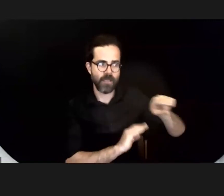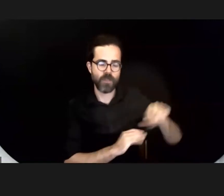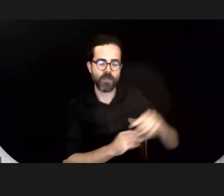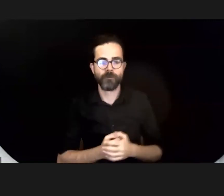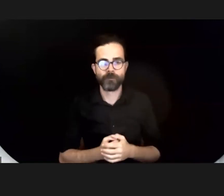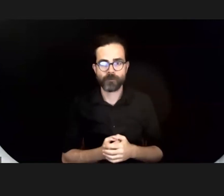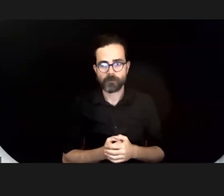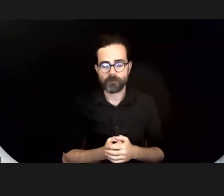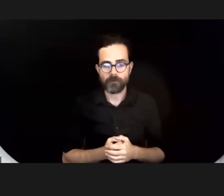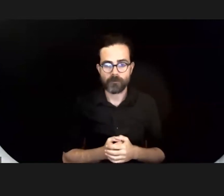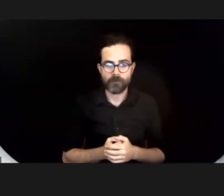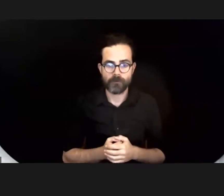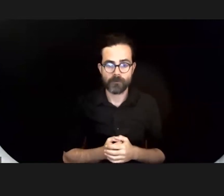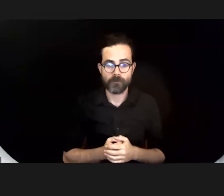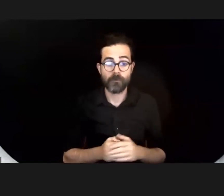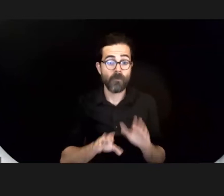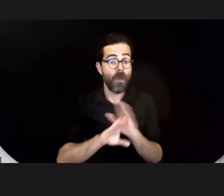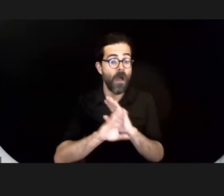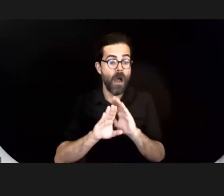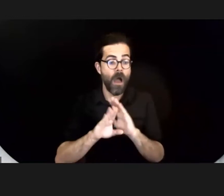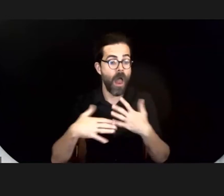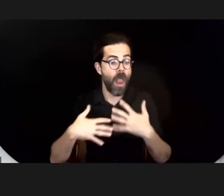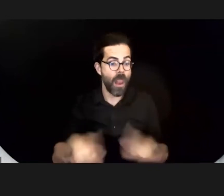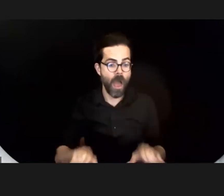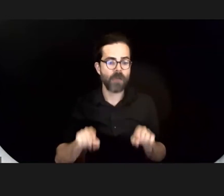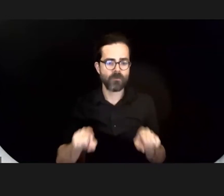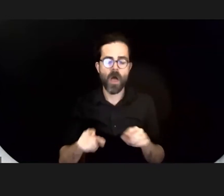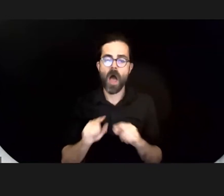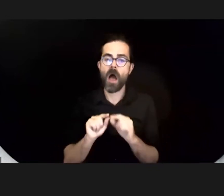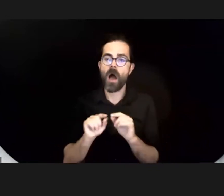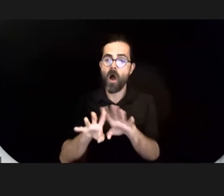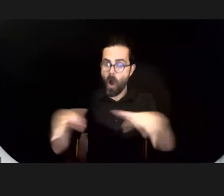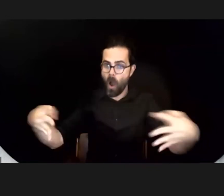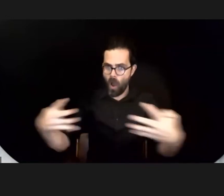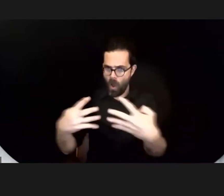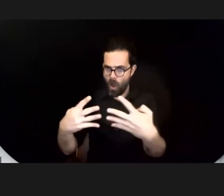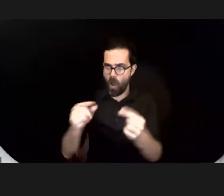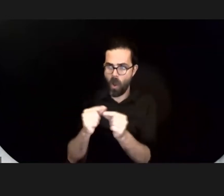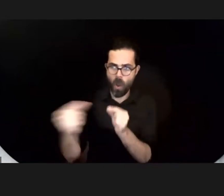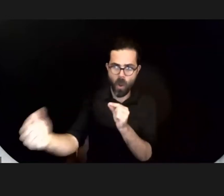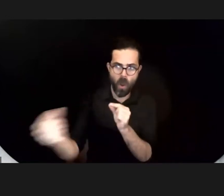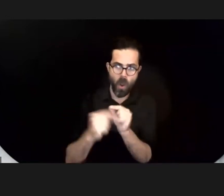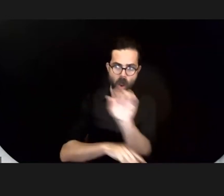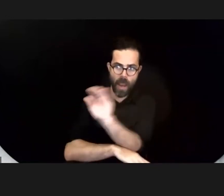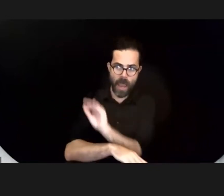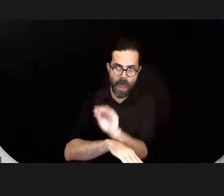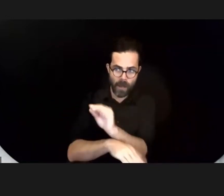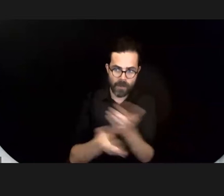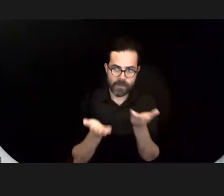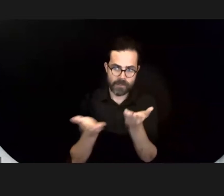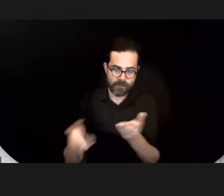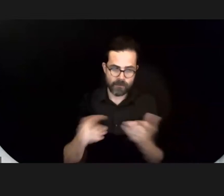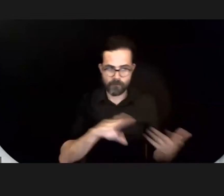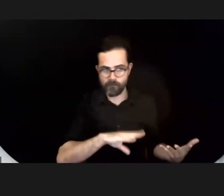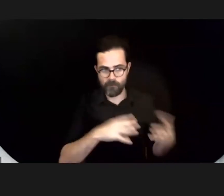of intervention is around online care services and is to adapt the services care system. That is the